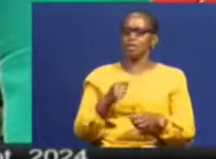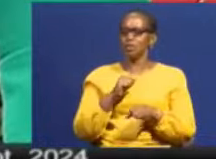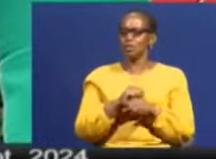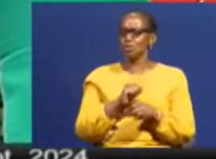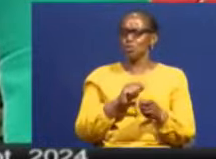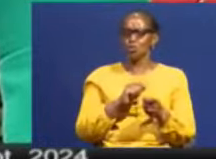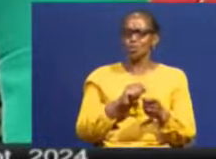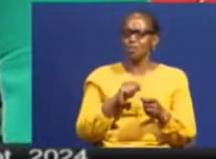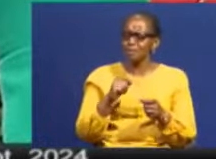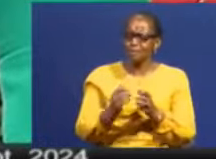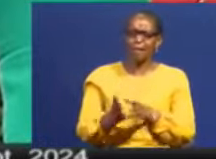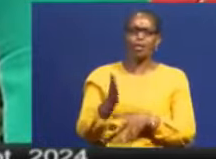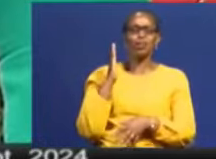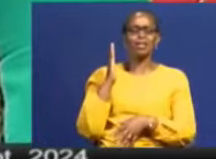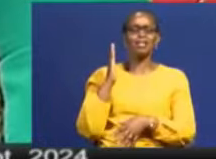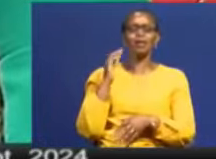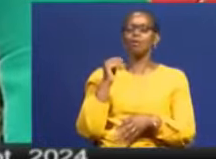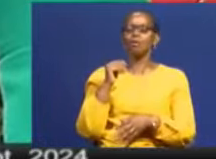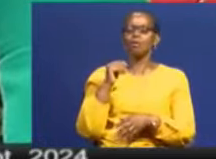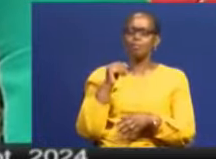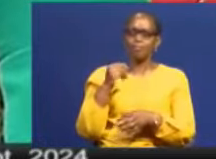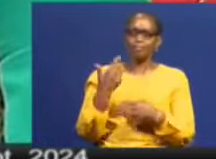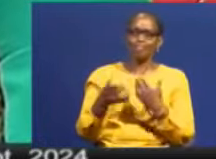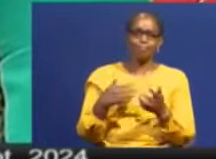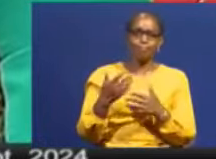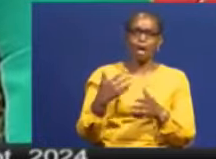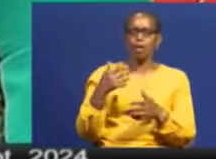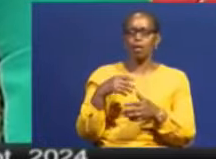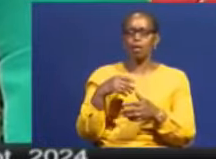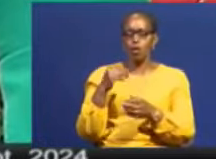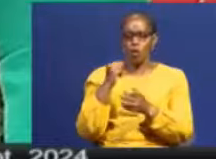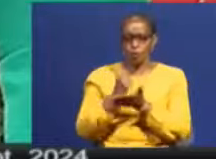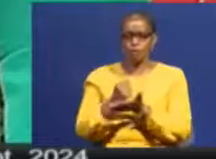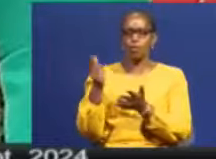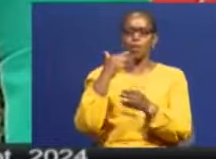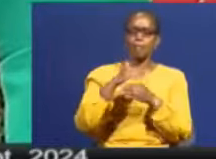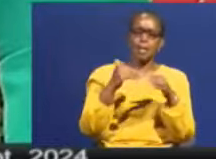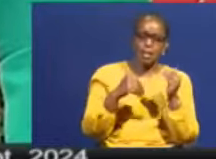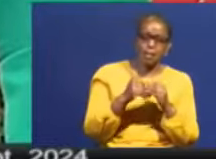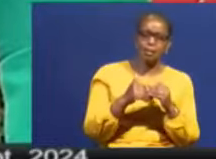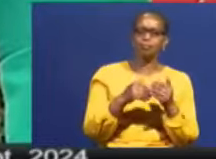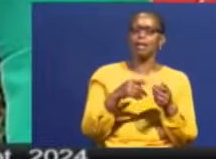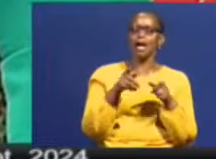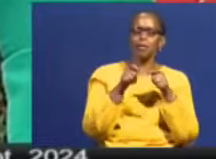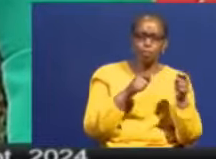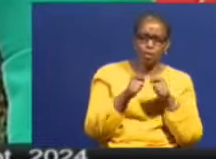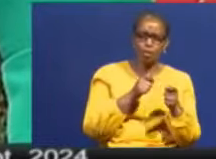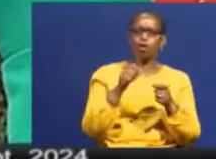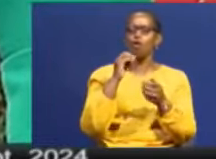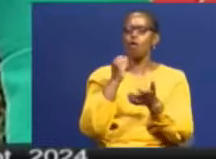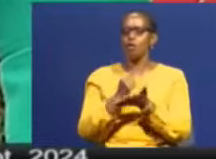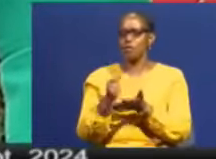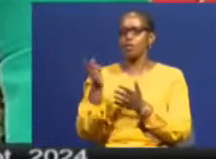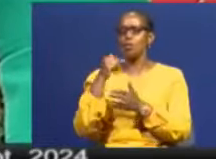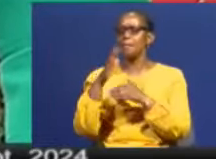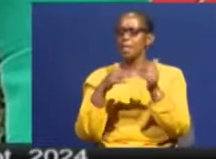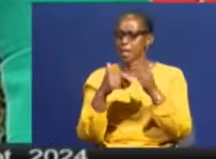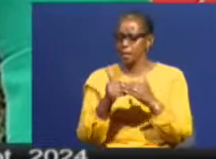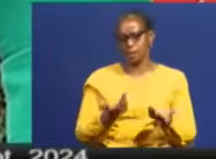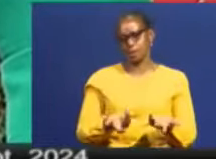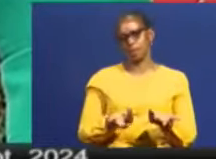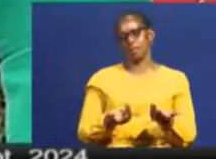the security offices we are constructing, with the administration offices we are doing, Mr. Speaker,